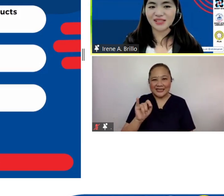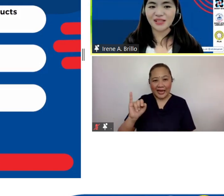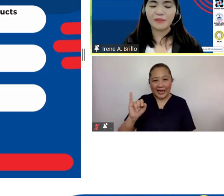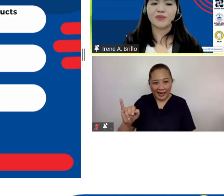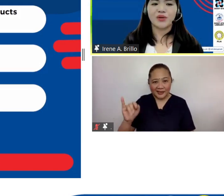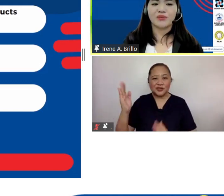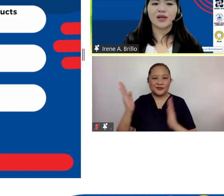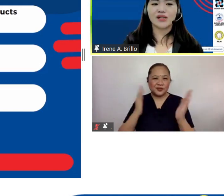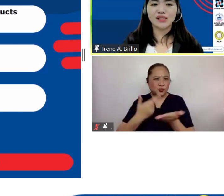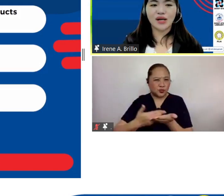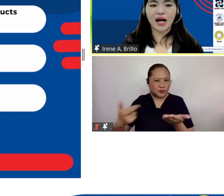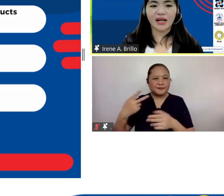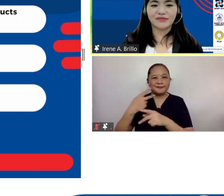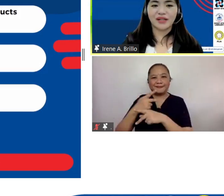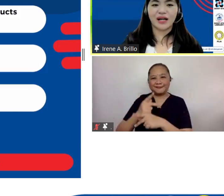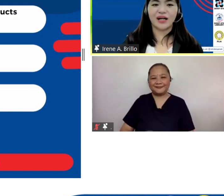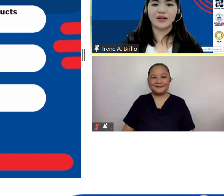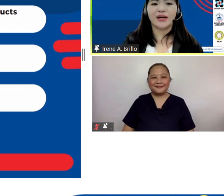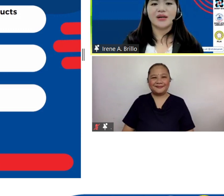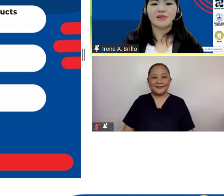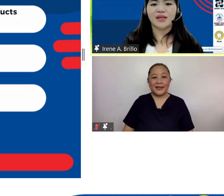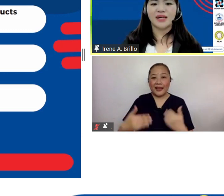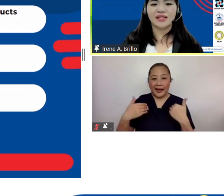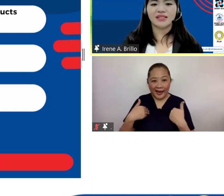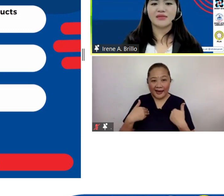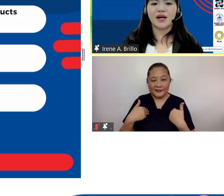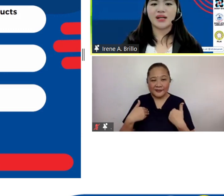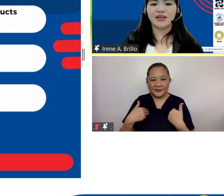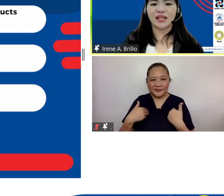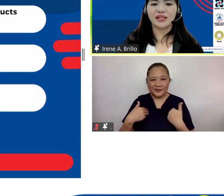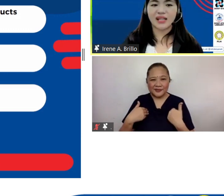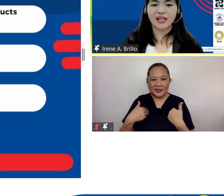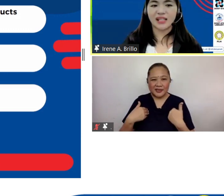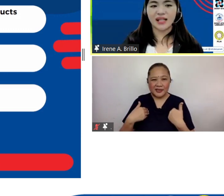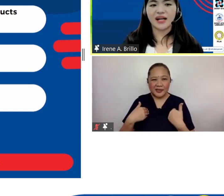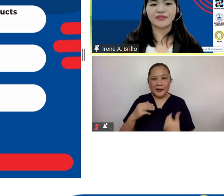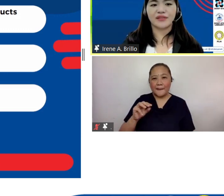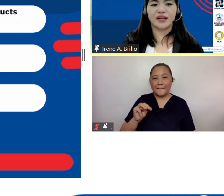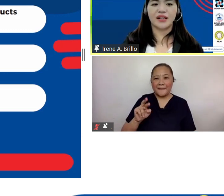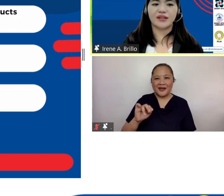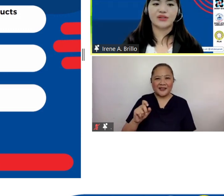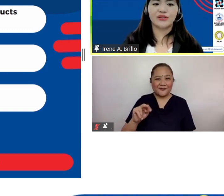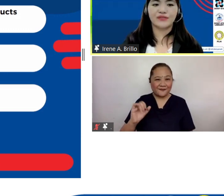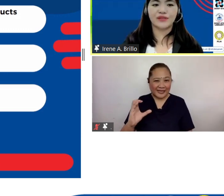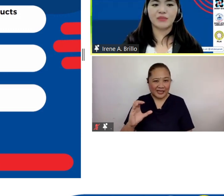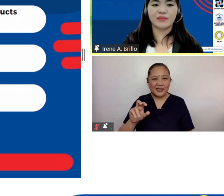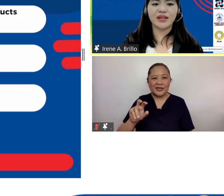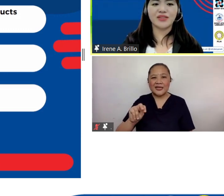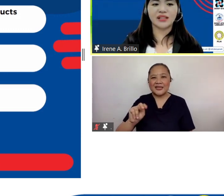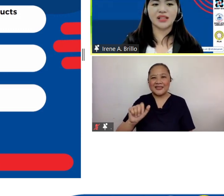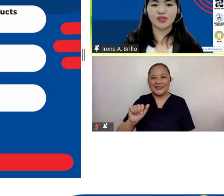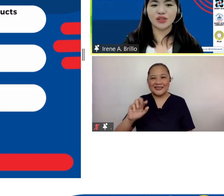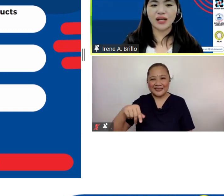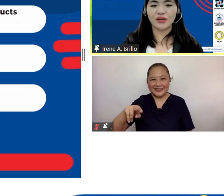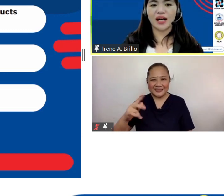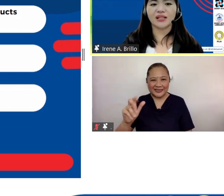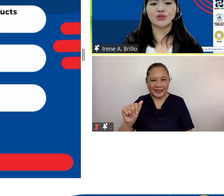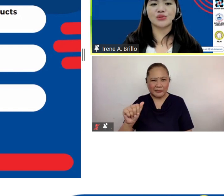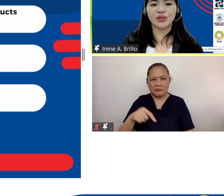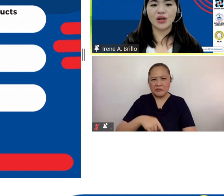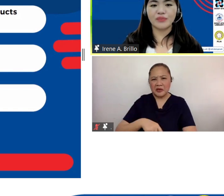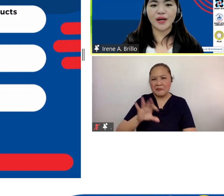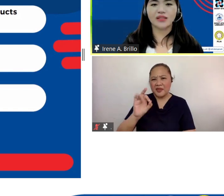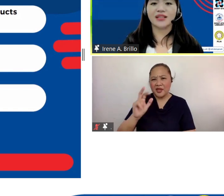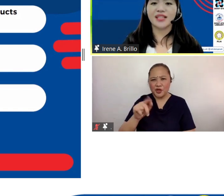products. We also have Ms. Marivic Narquita from 9:30 to 10 o'clock